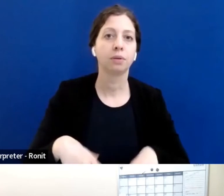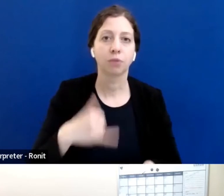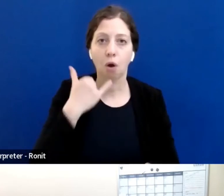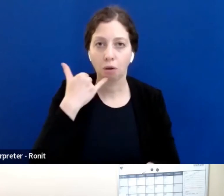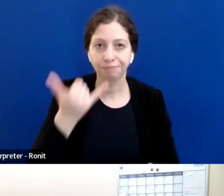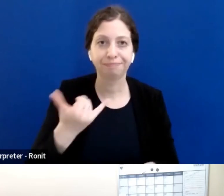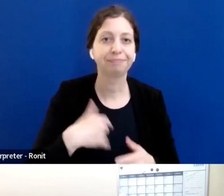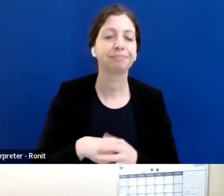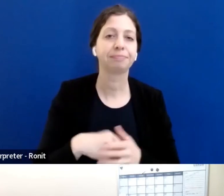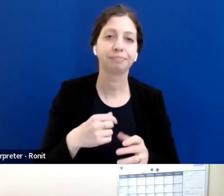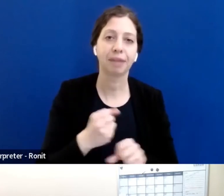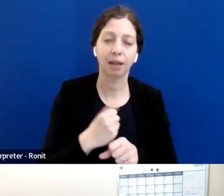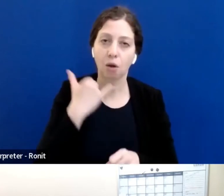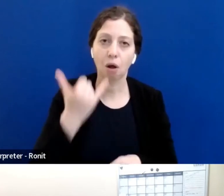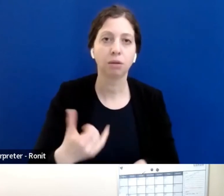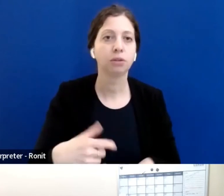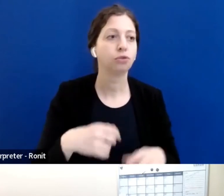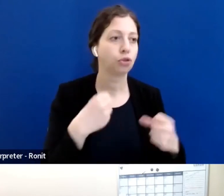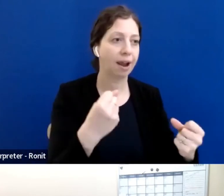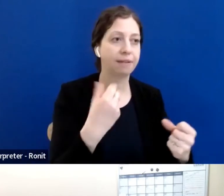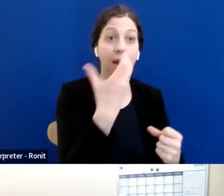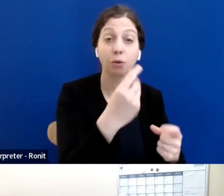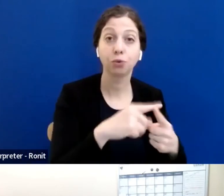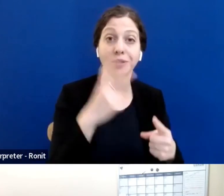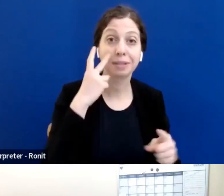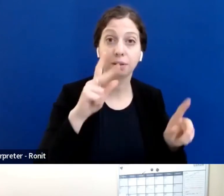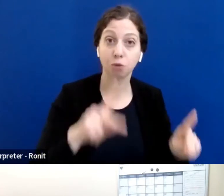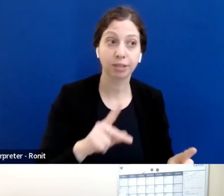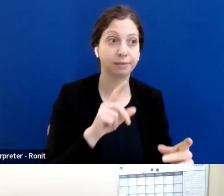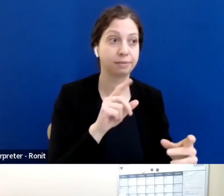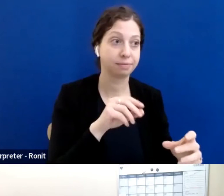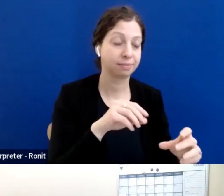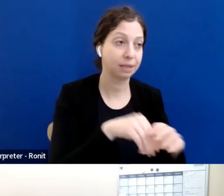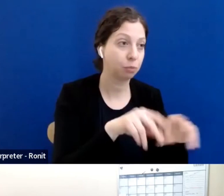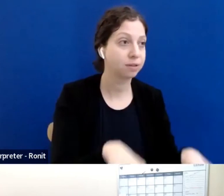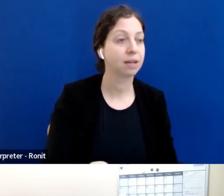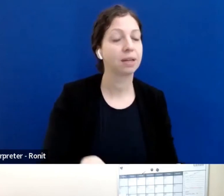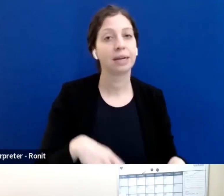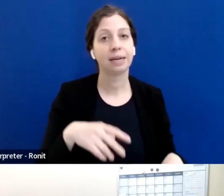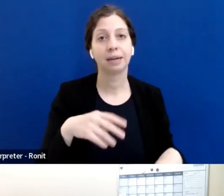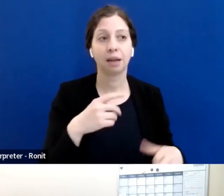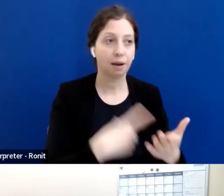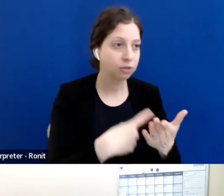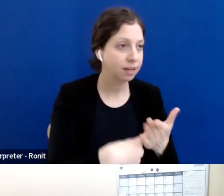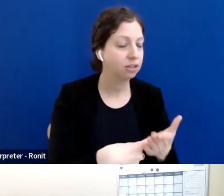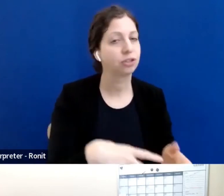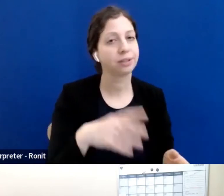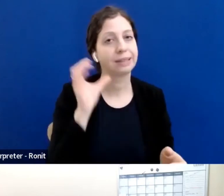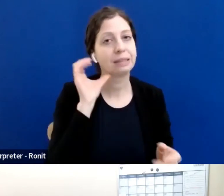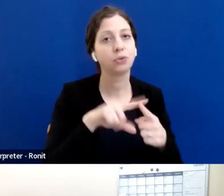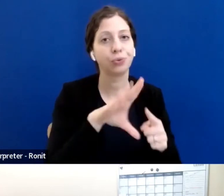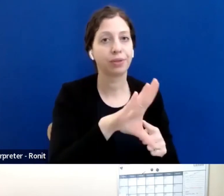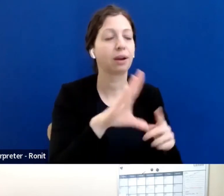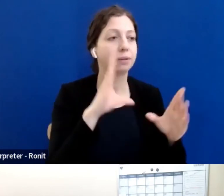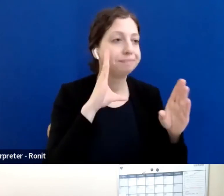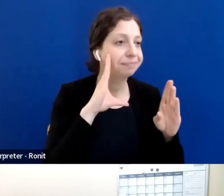call, driving out to see the person, having this conversation, listening to what their concerns are, and understanding the limits